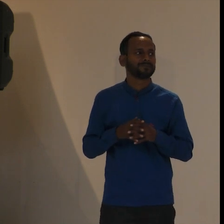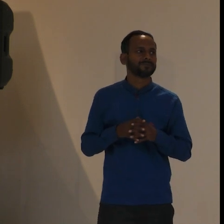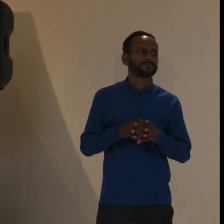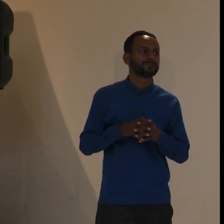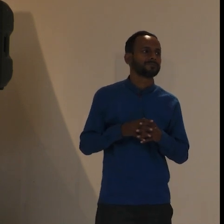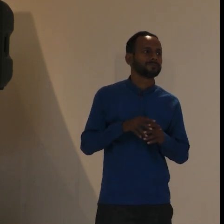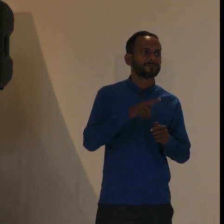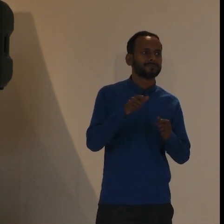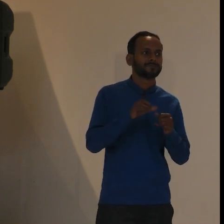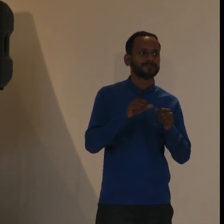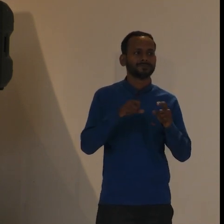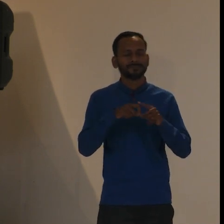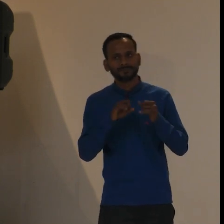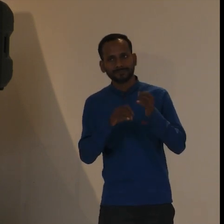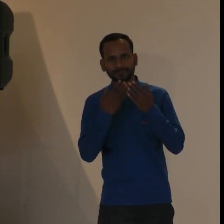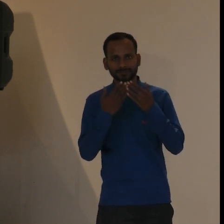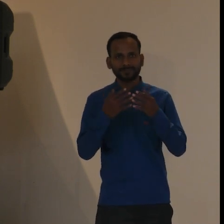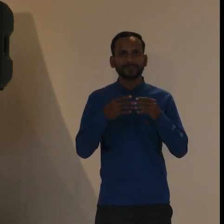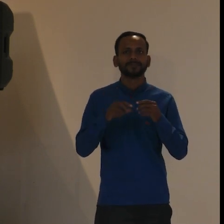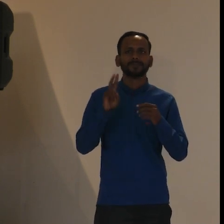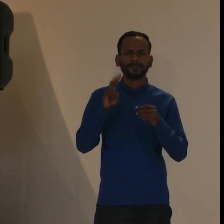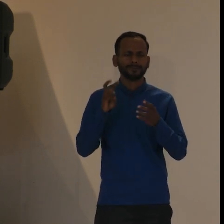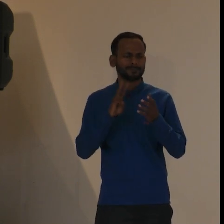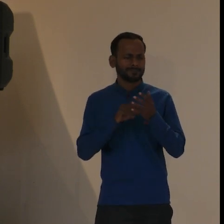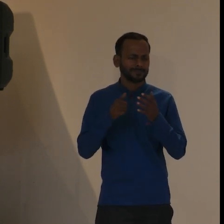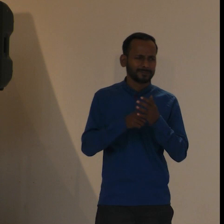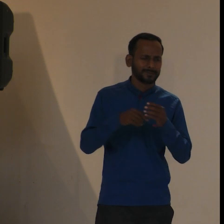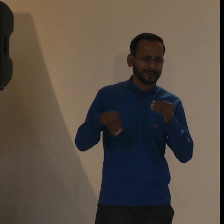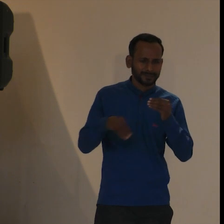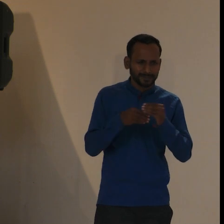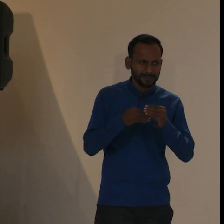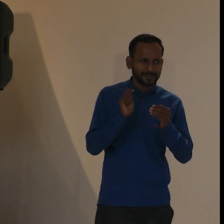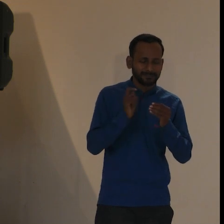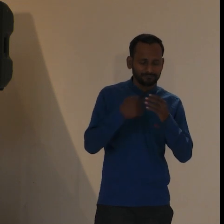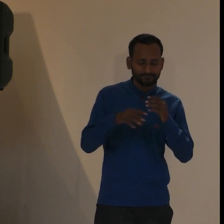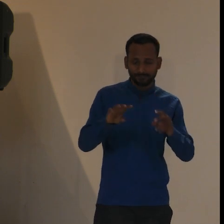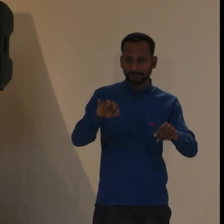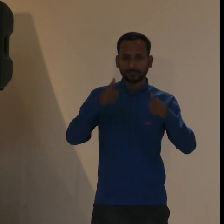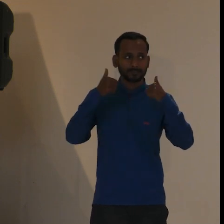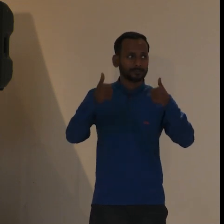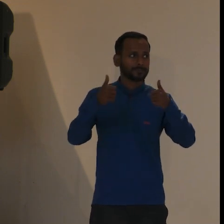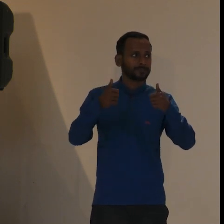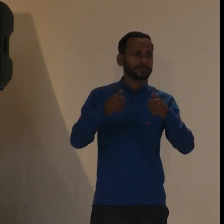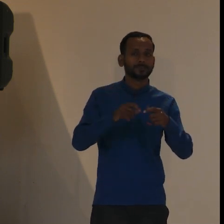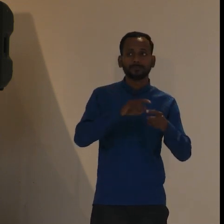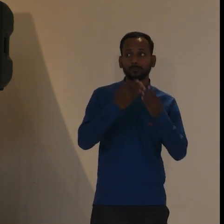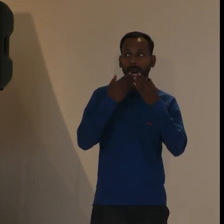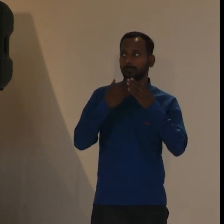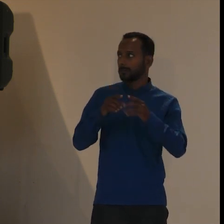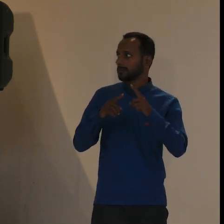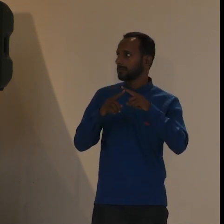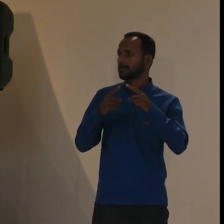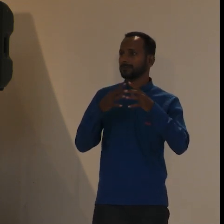Thank you for the last 2 months of engagement. That was just brilliant. Thank you, thank you. And big thanks to Ritvika for